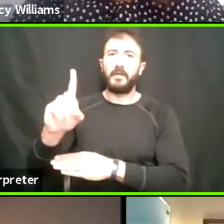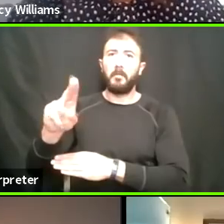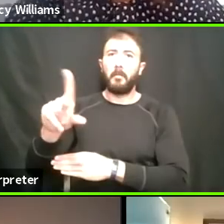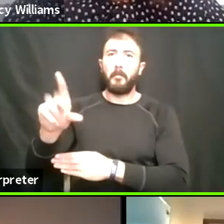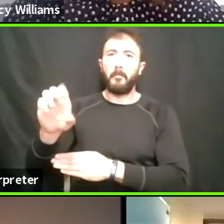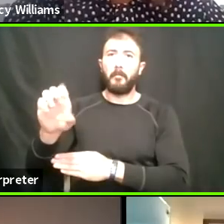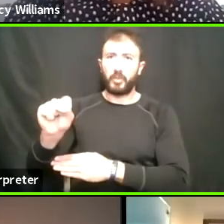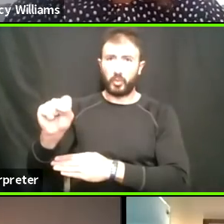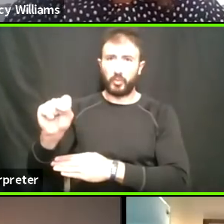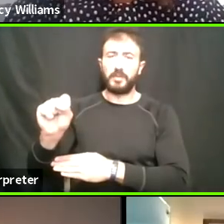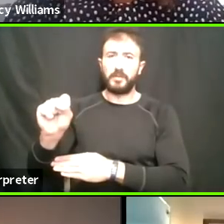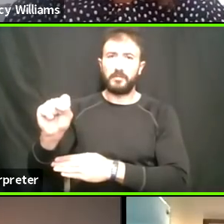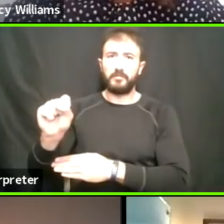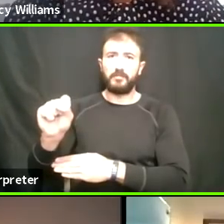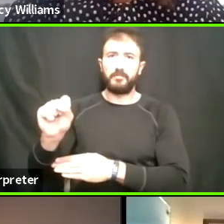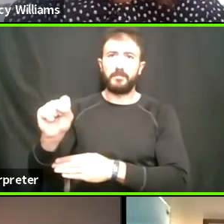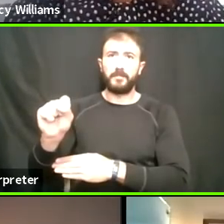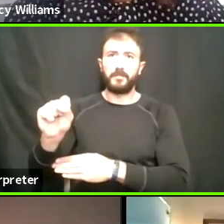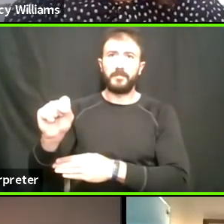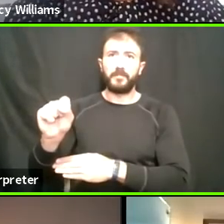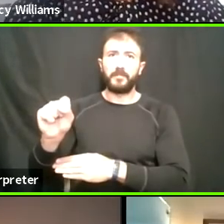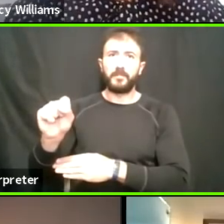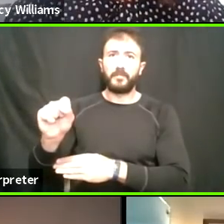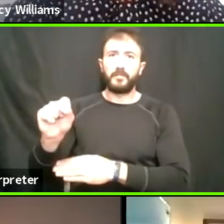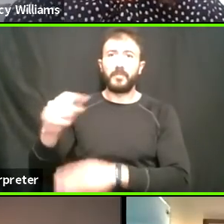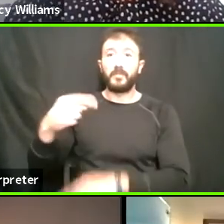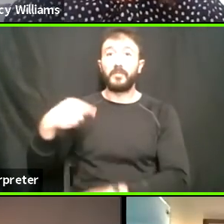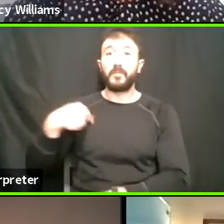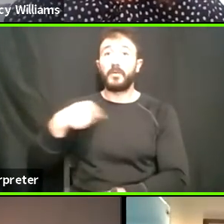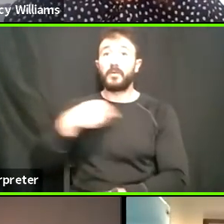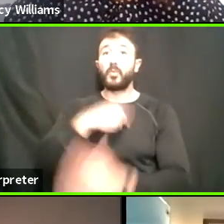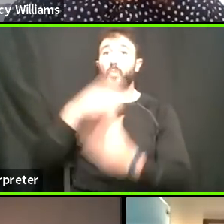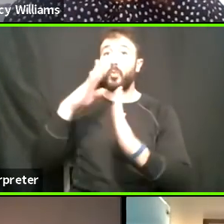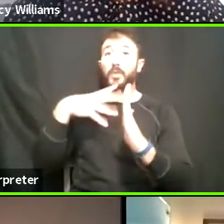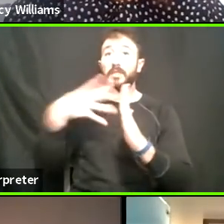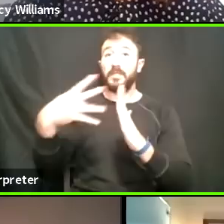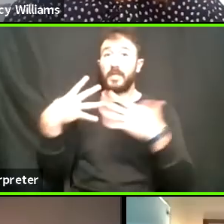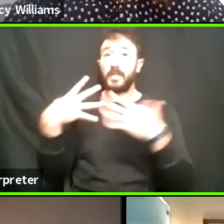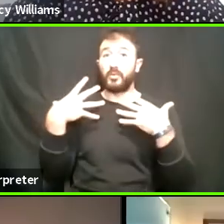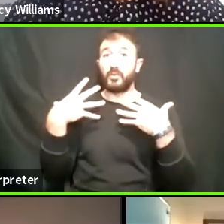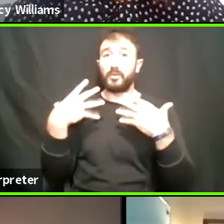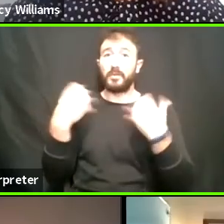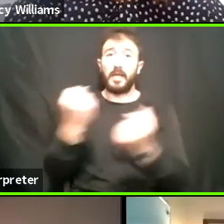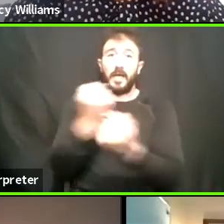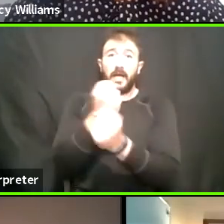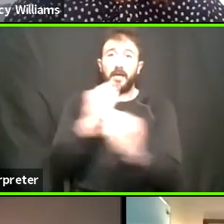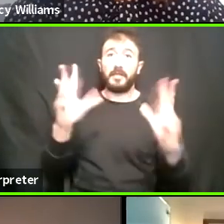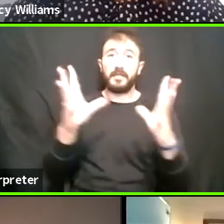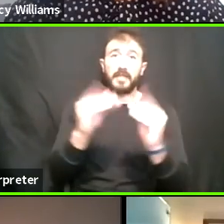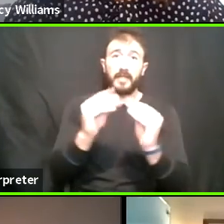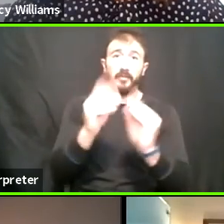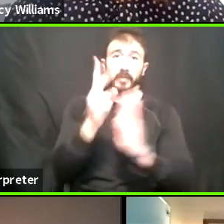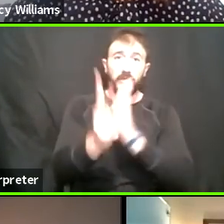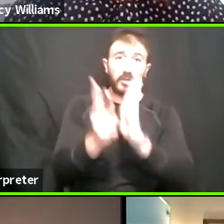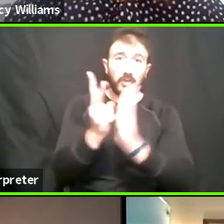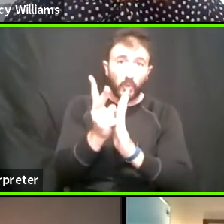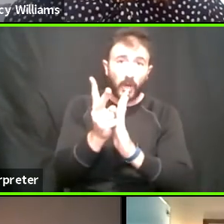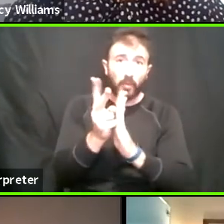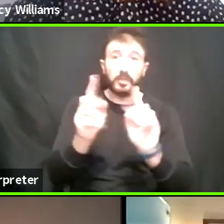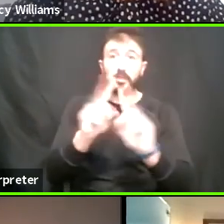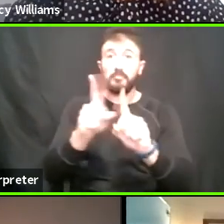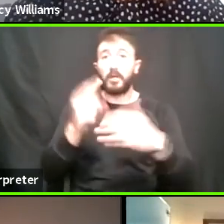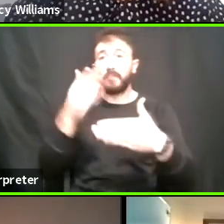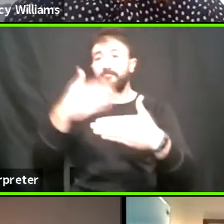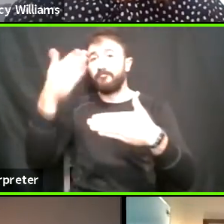here this morning by, we had scheduled this for a 2-hour session. So looks like we'll finish up early on